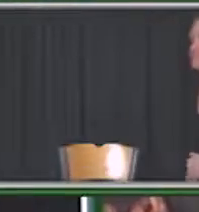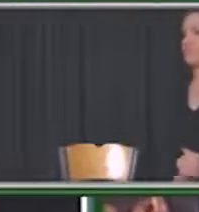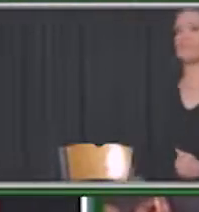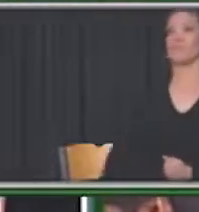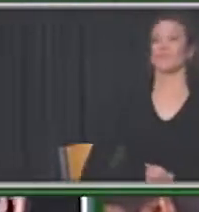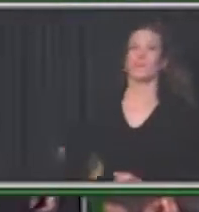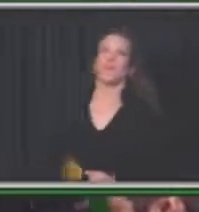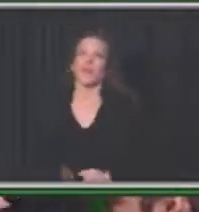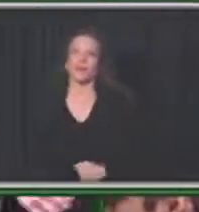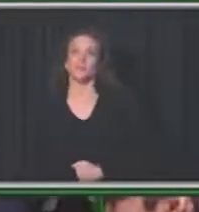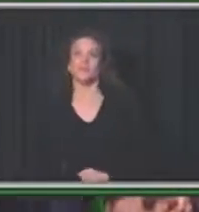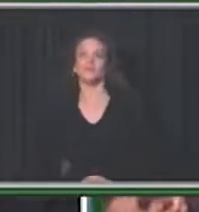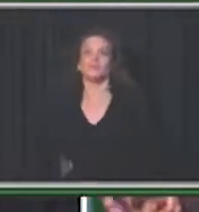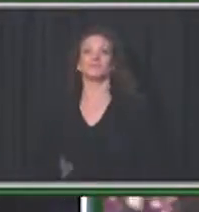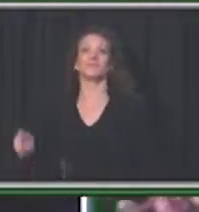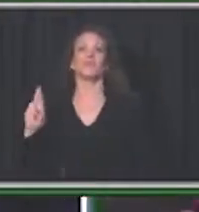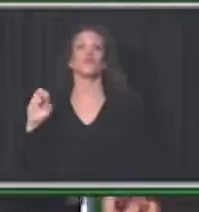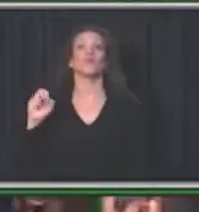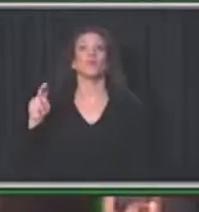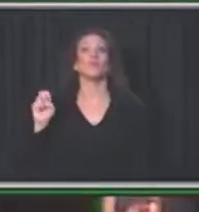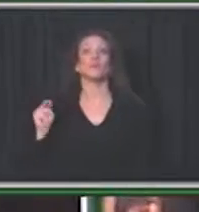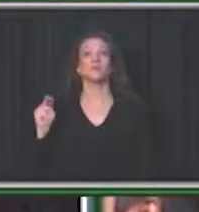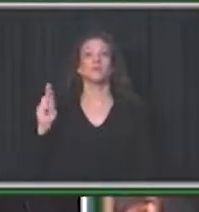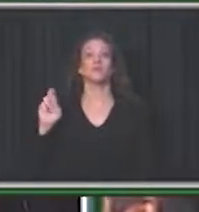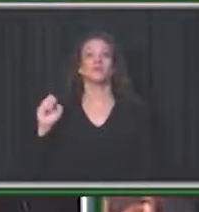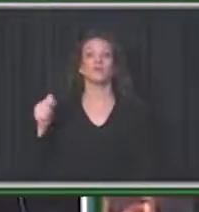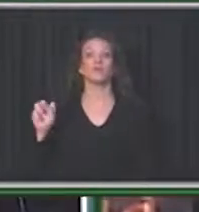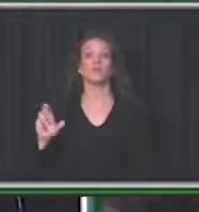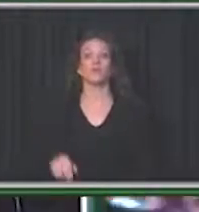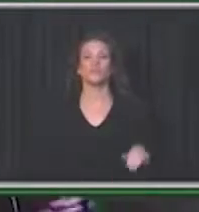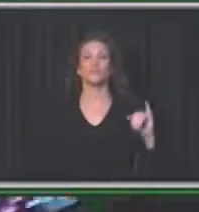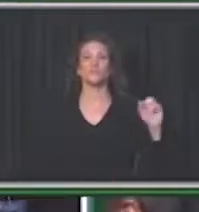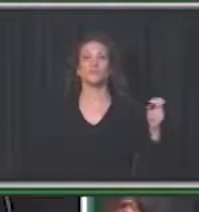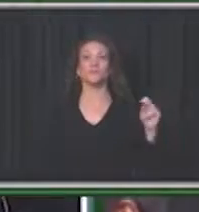Robinson Rieger. Jenny Okuyan.